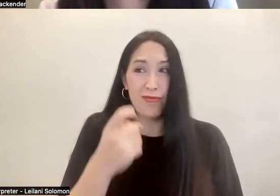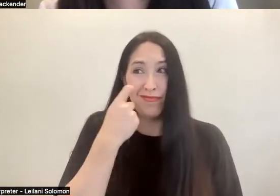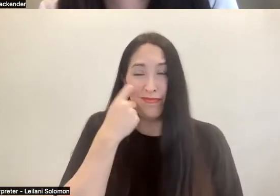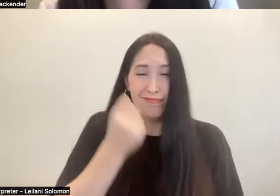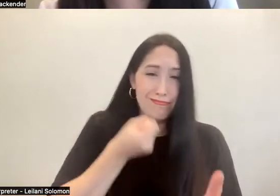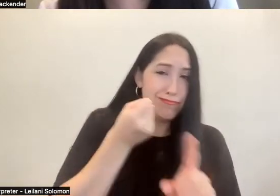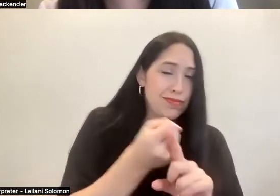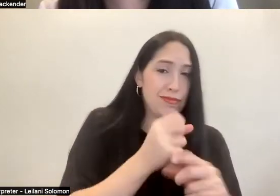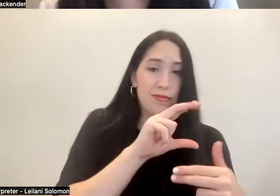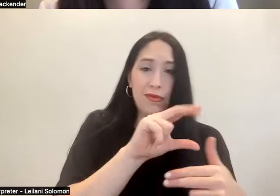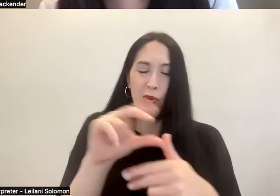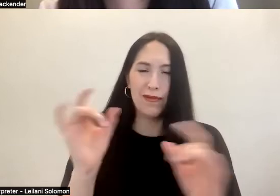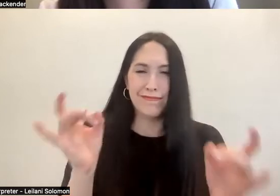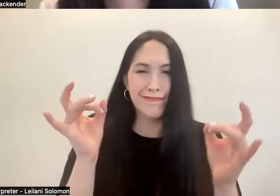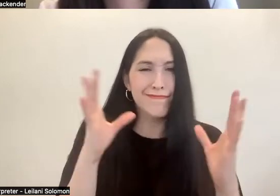Hurricane Ian event,